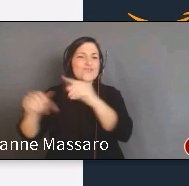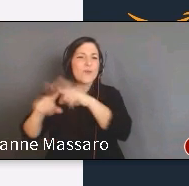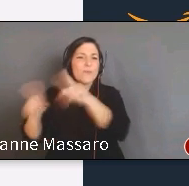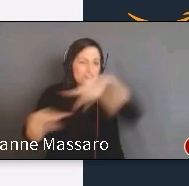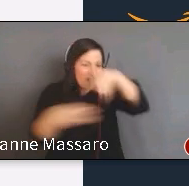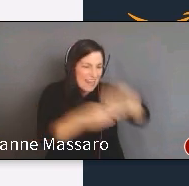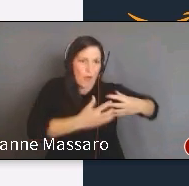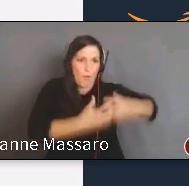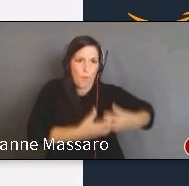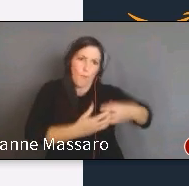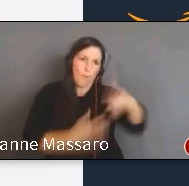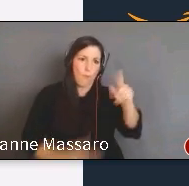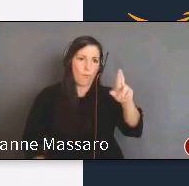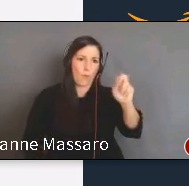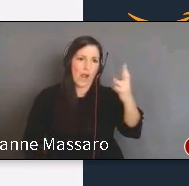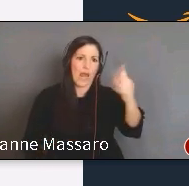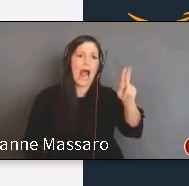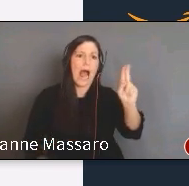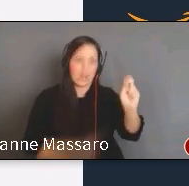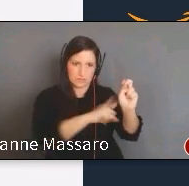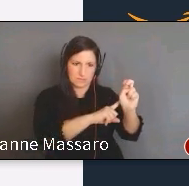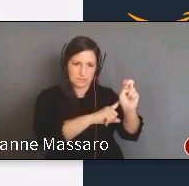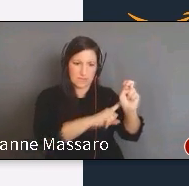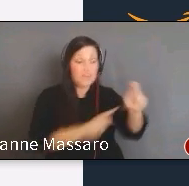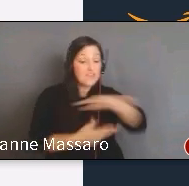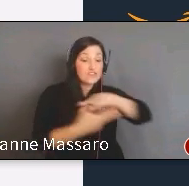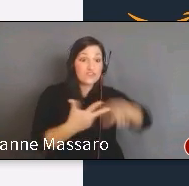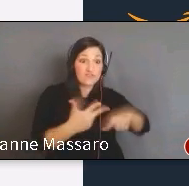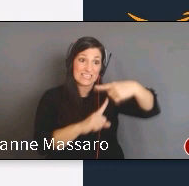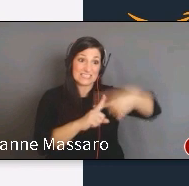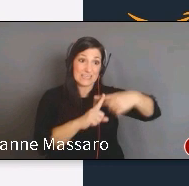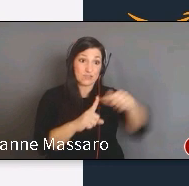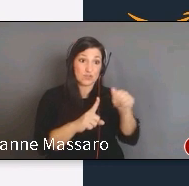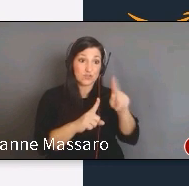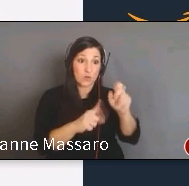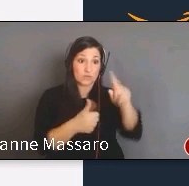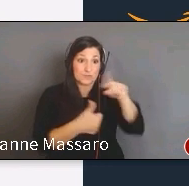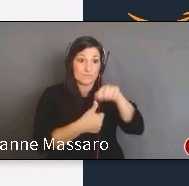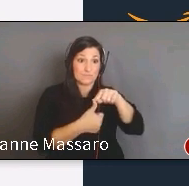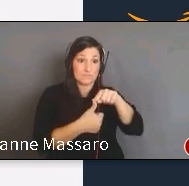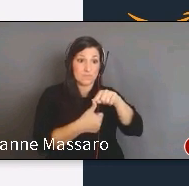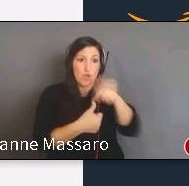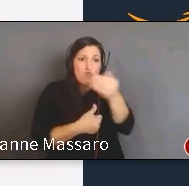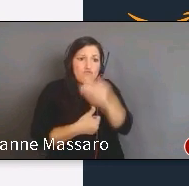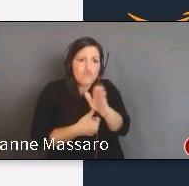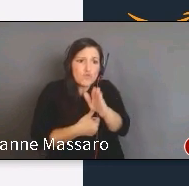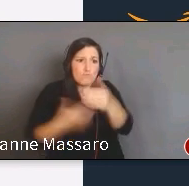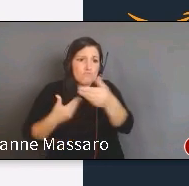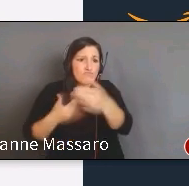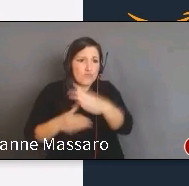there are three temperature zones when you are working at Amazon Fresh. One is room temperature. The second